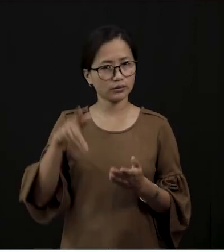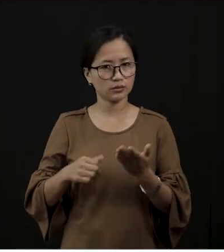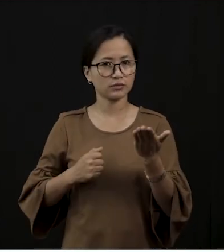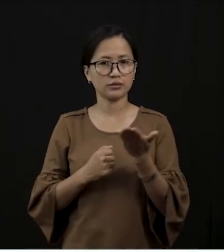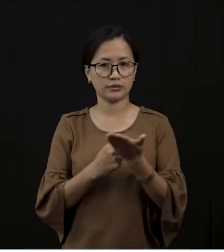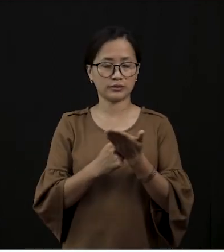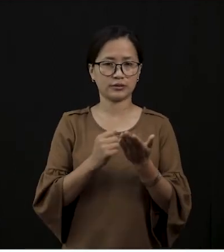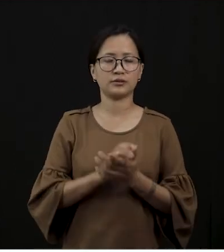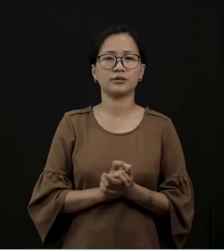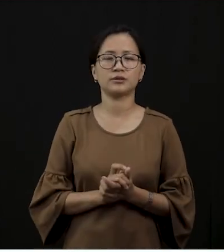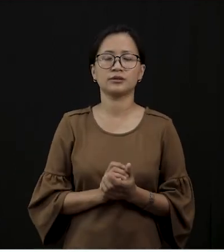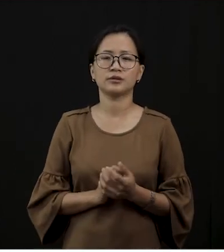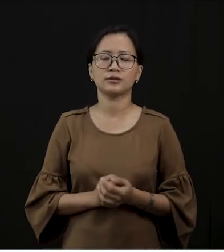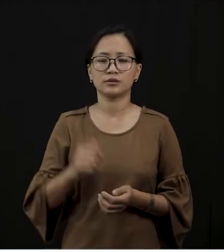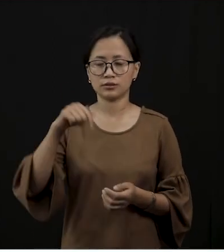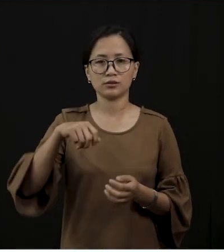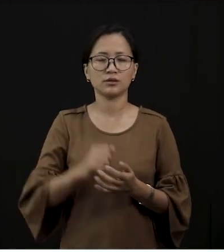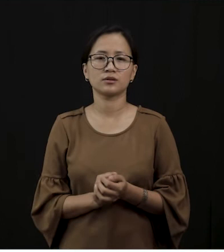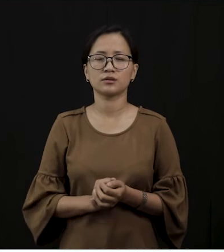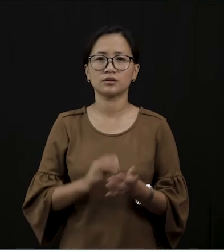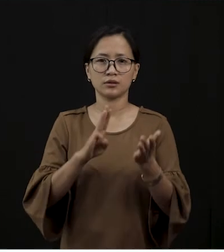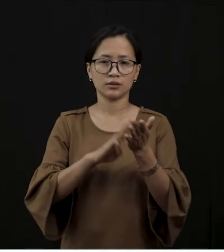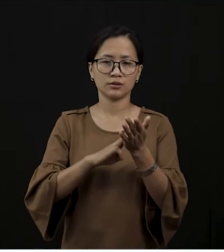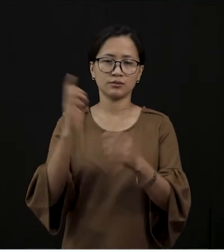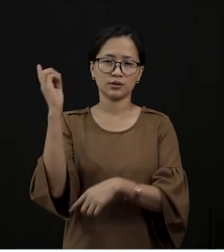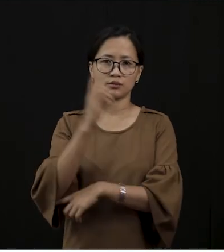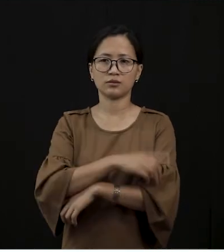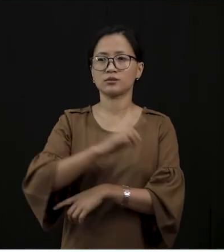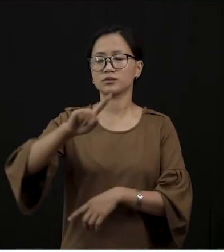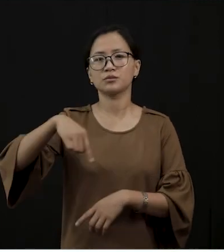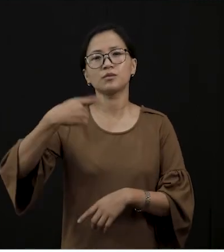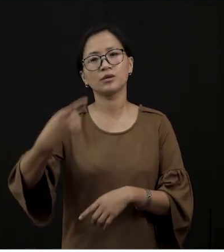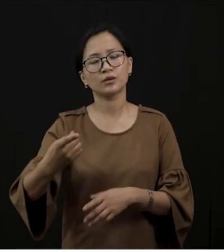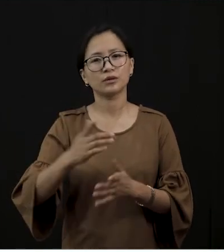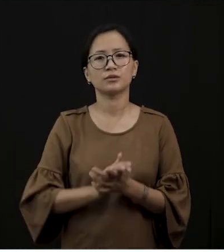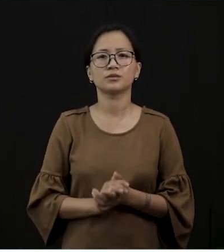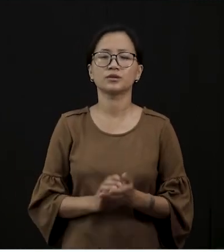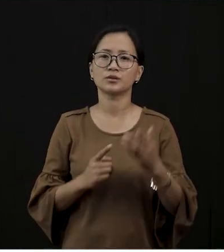Thursday. Yes. Today is Monday. Then tomorrow will be